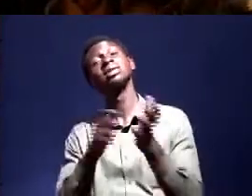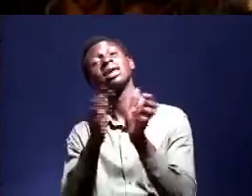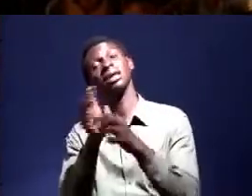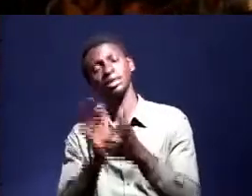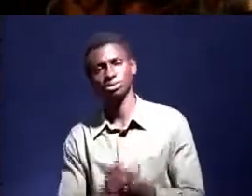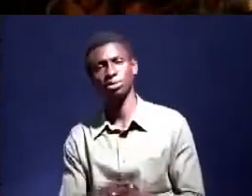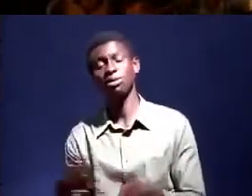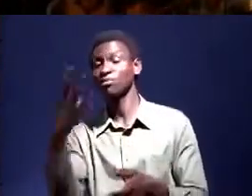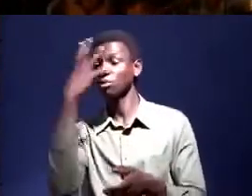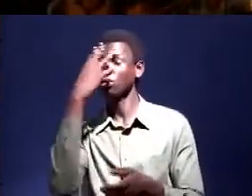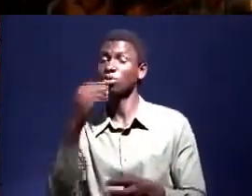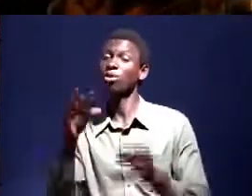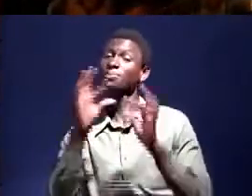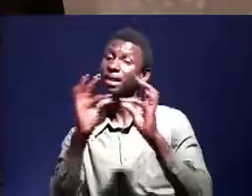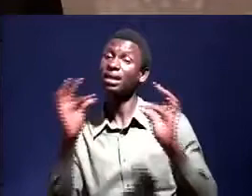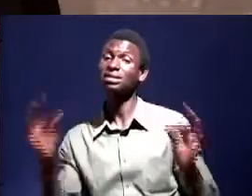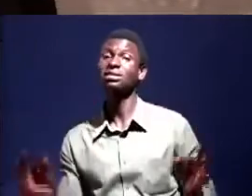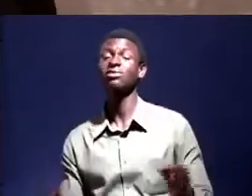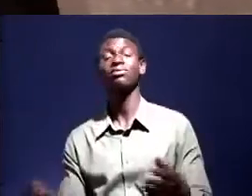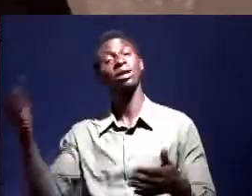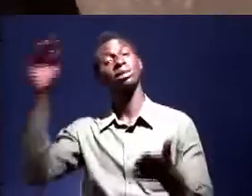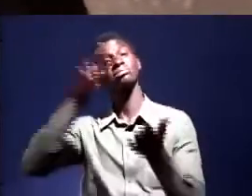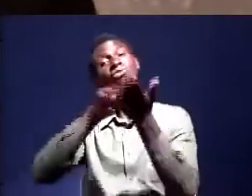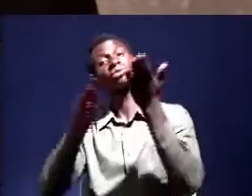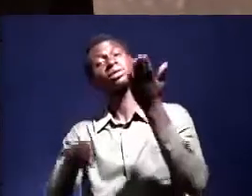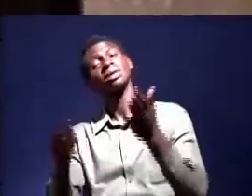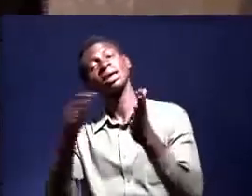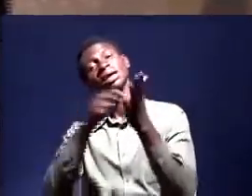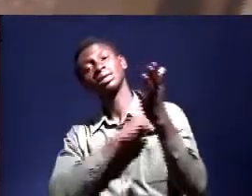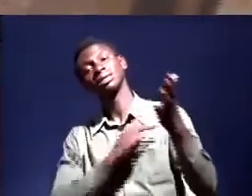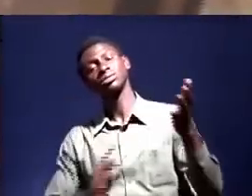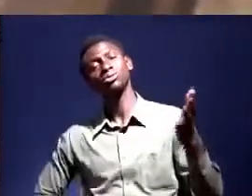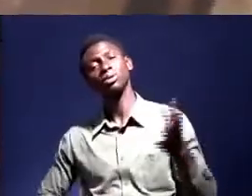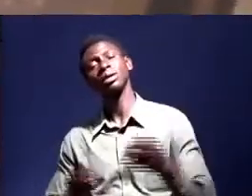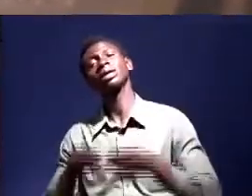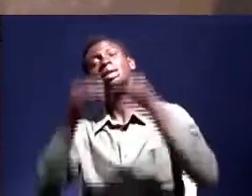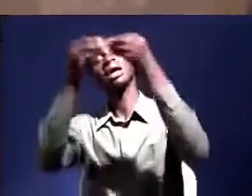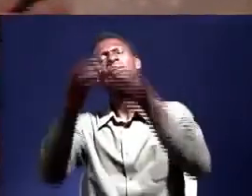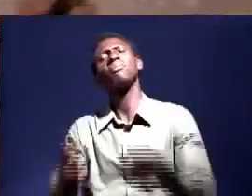to give him supernatural power to face temptation.